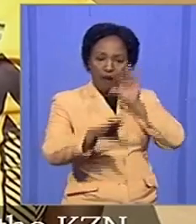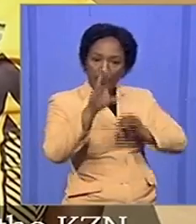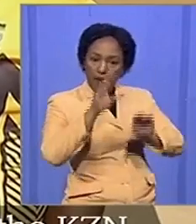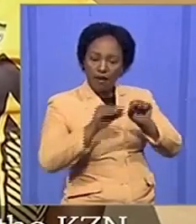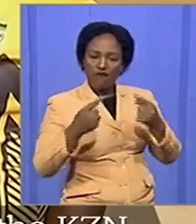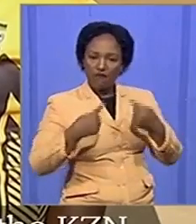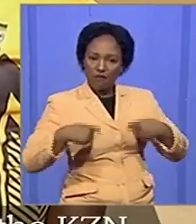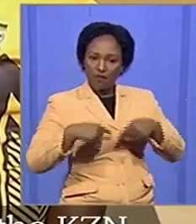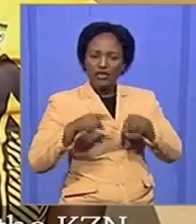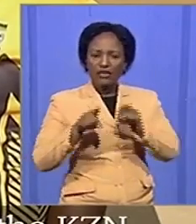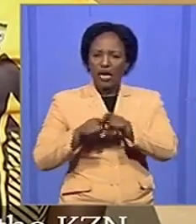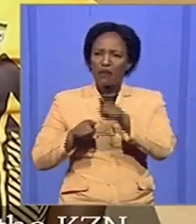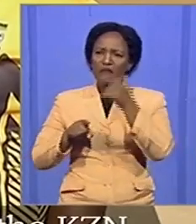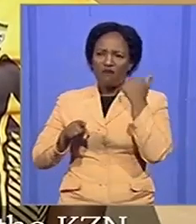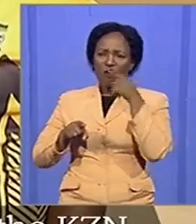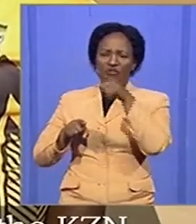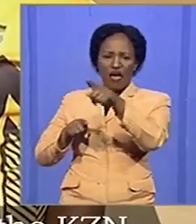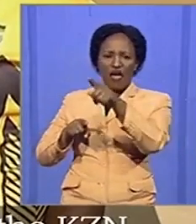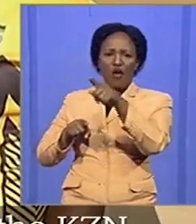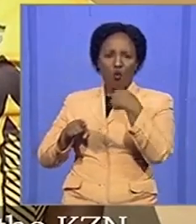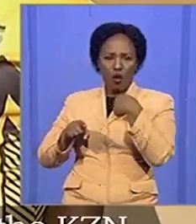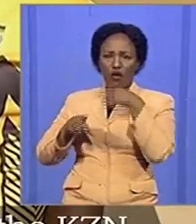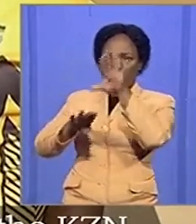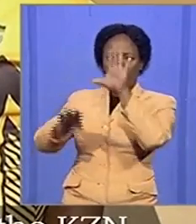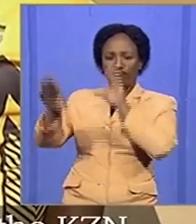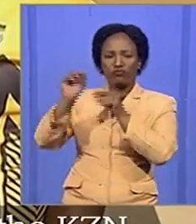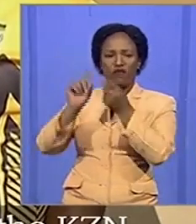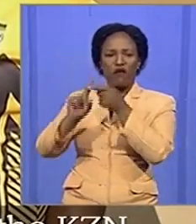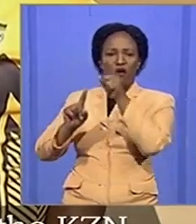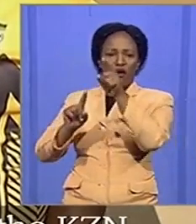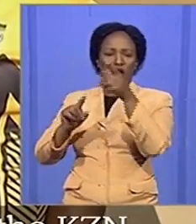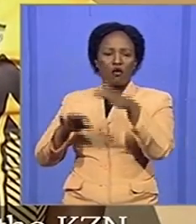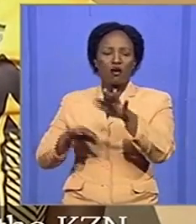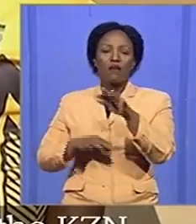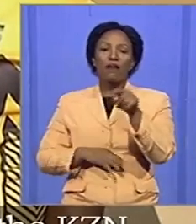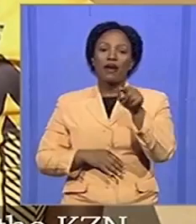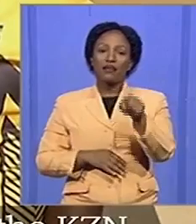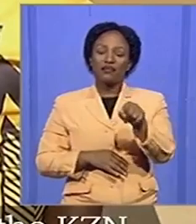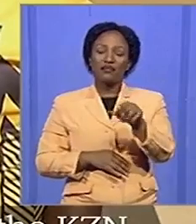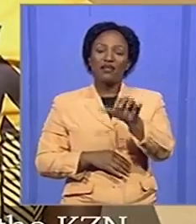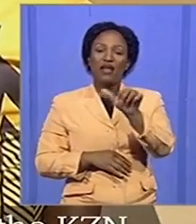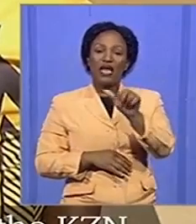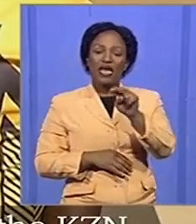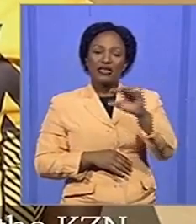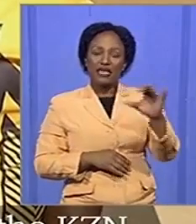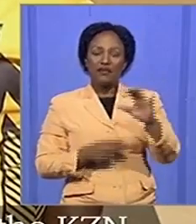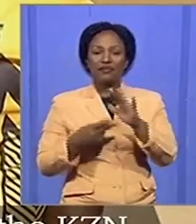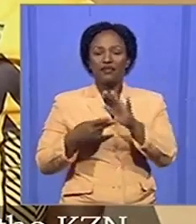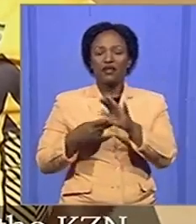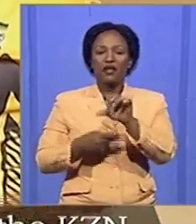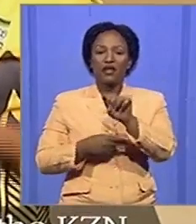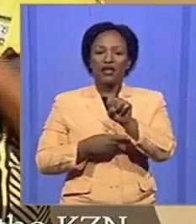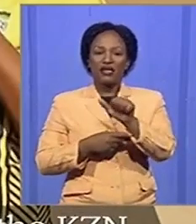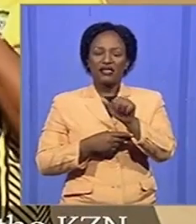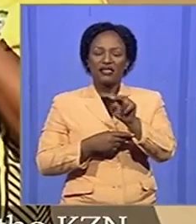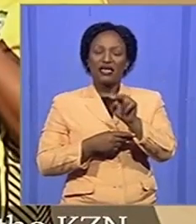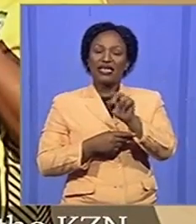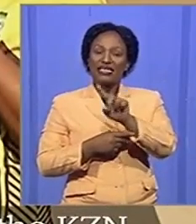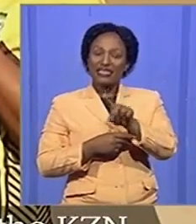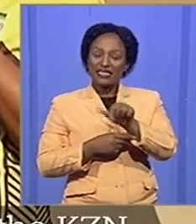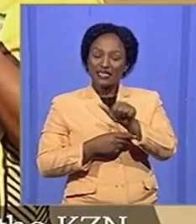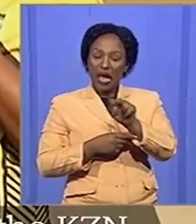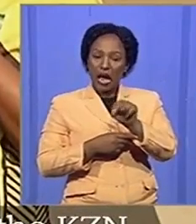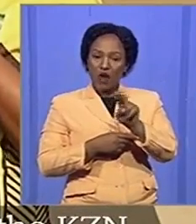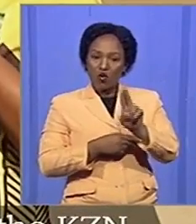also be part of the observer missions invited by the African National Congress as ZANU-PF and not the government of